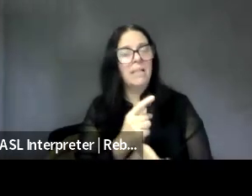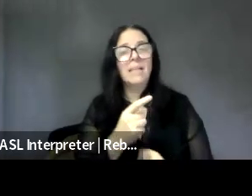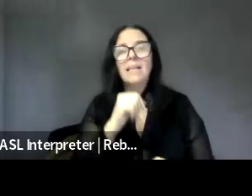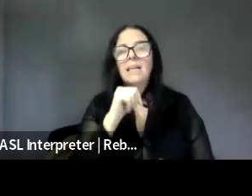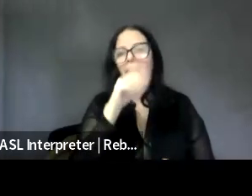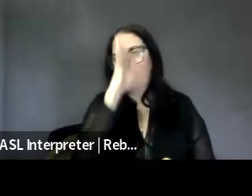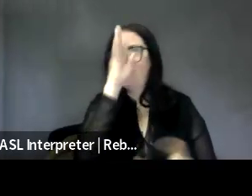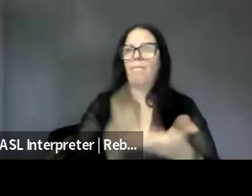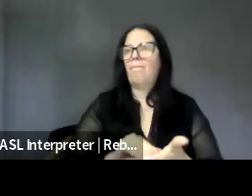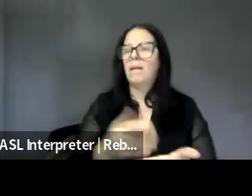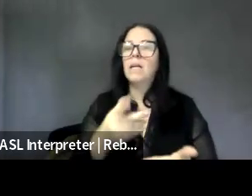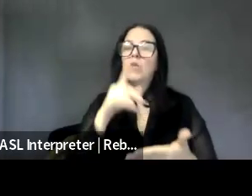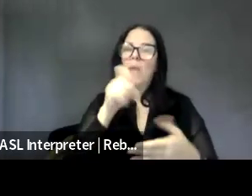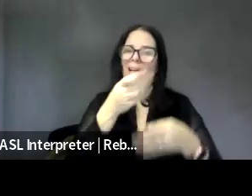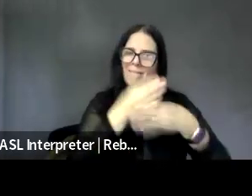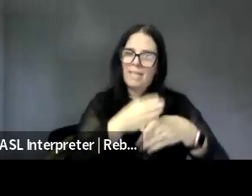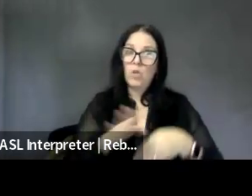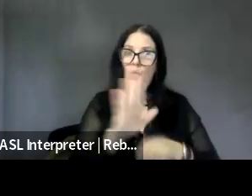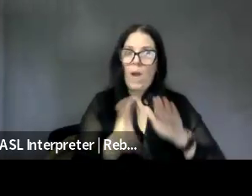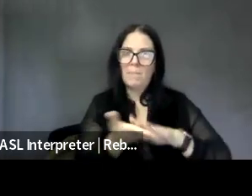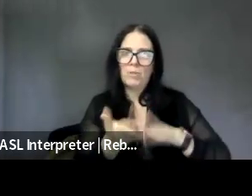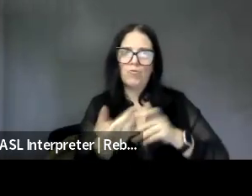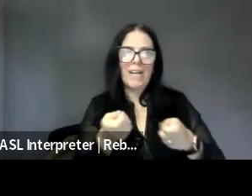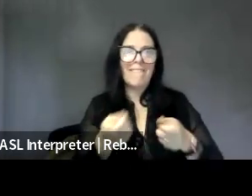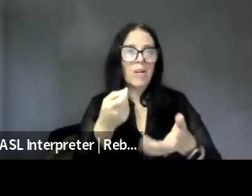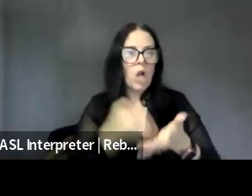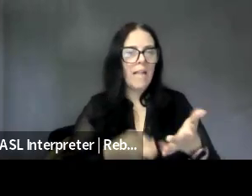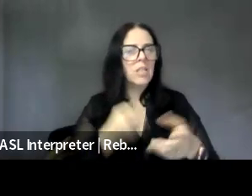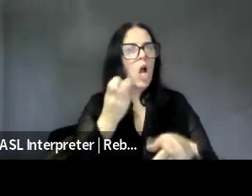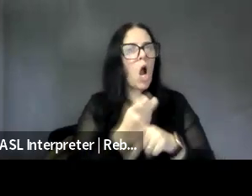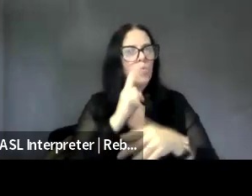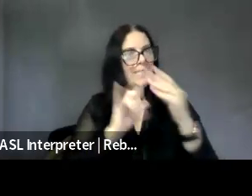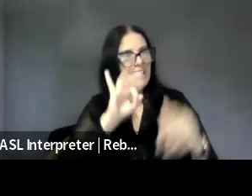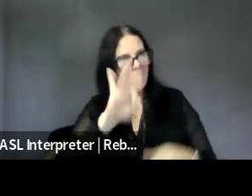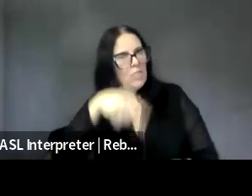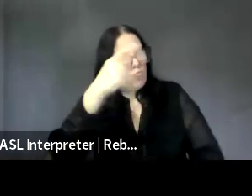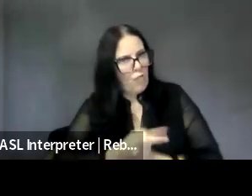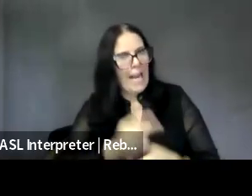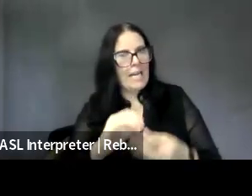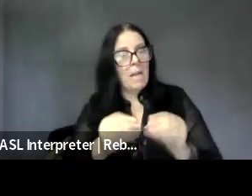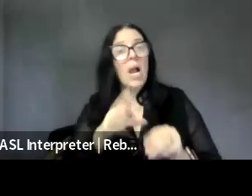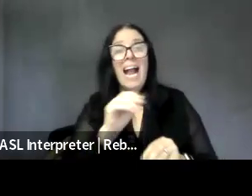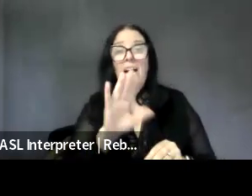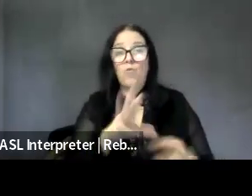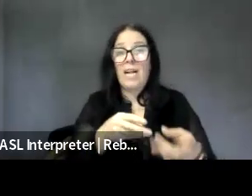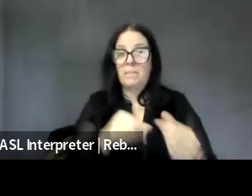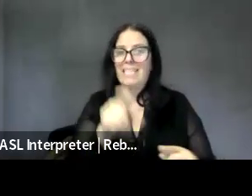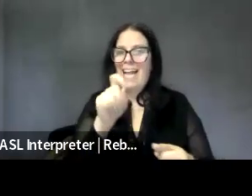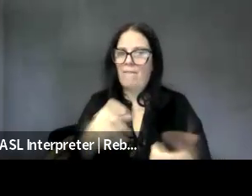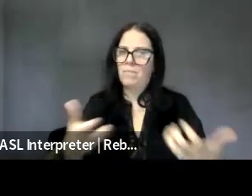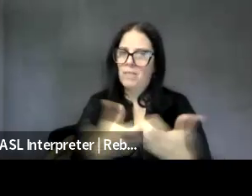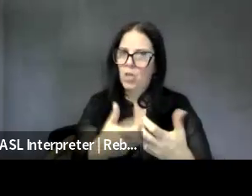your administrative costs, it's difficult to be able to tell that. And you are required to have all of your expenses be